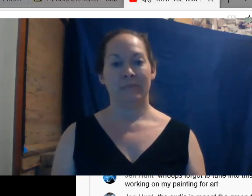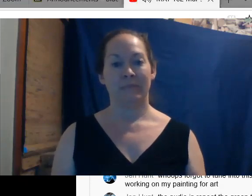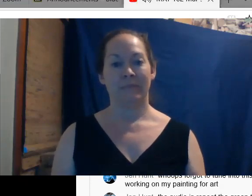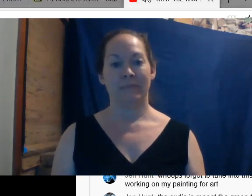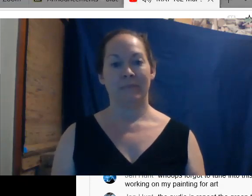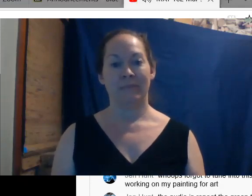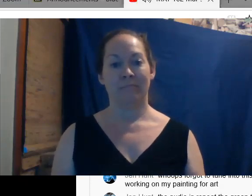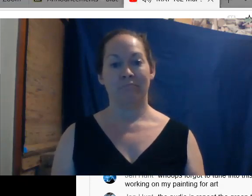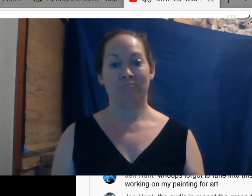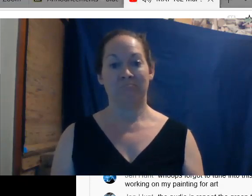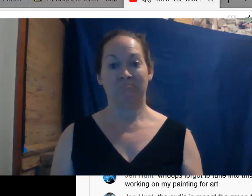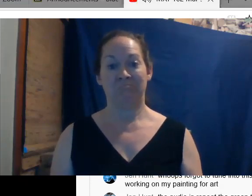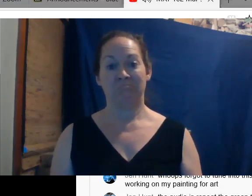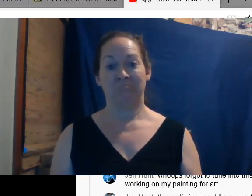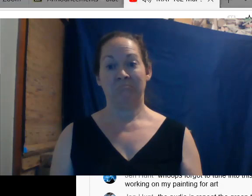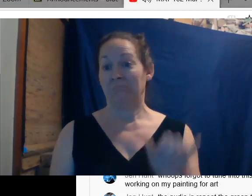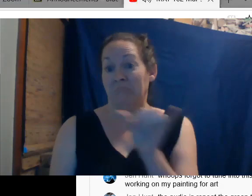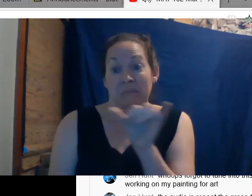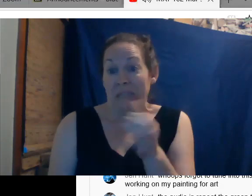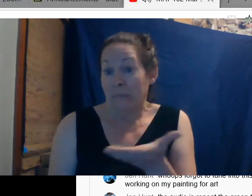plus x plus 1.